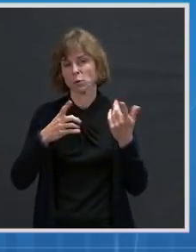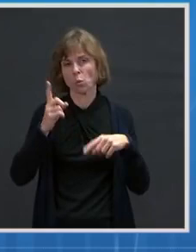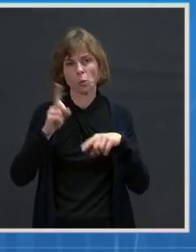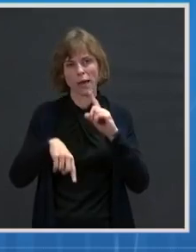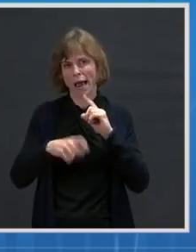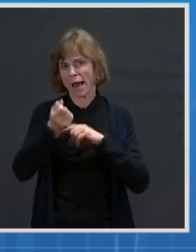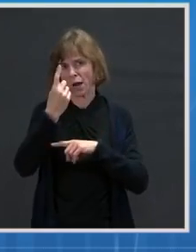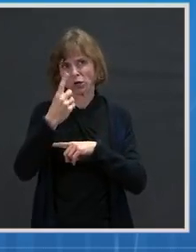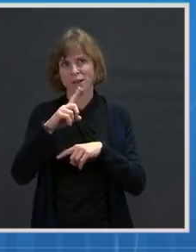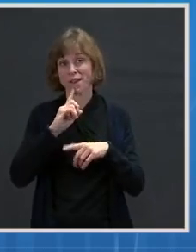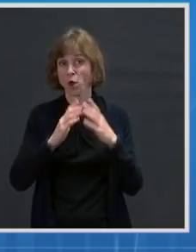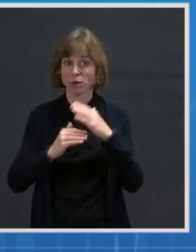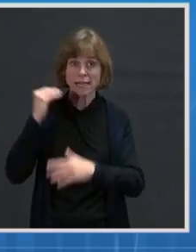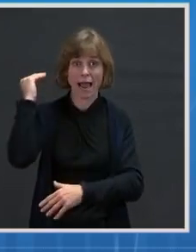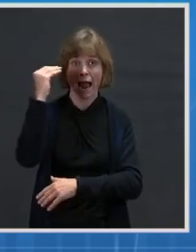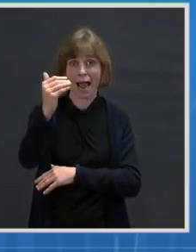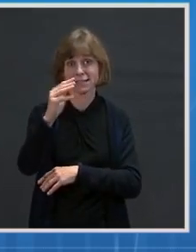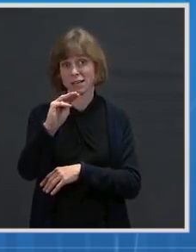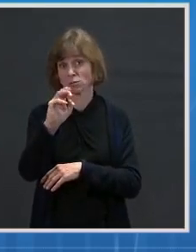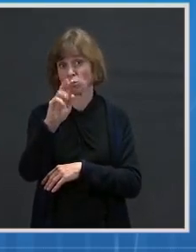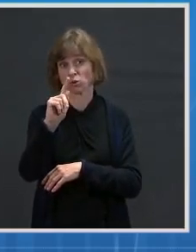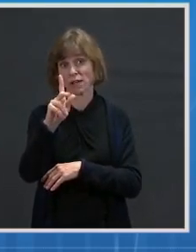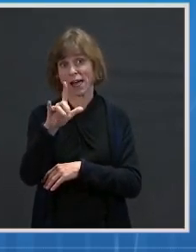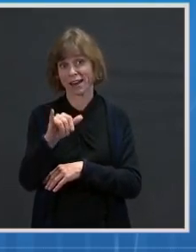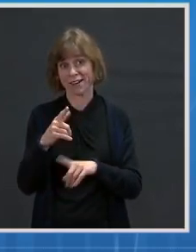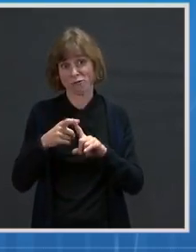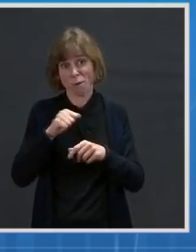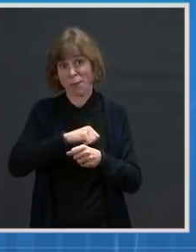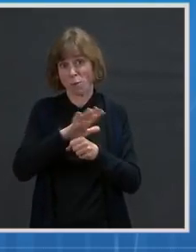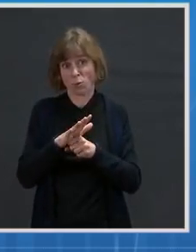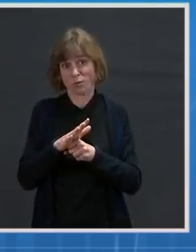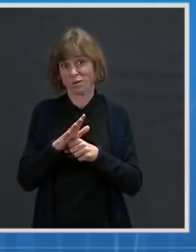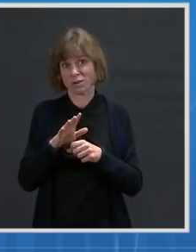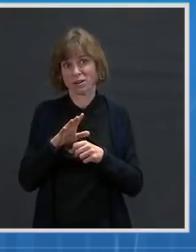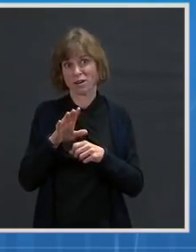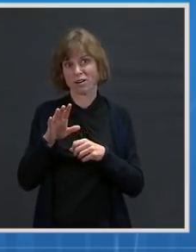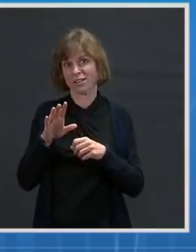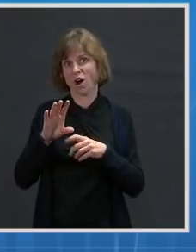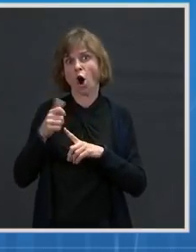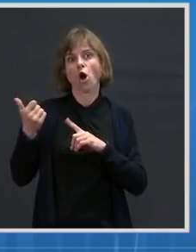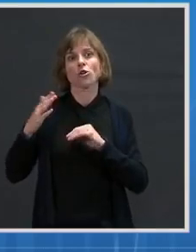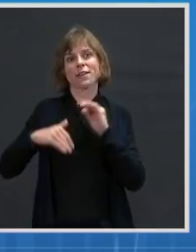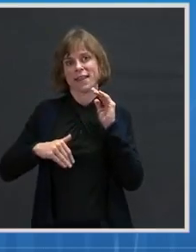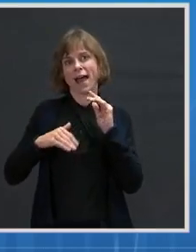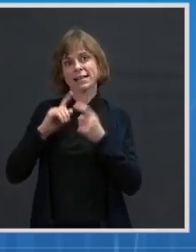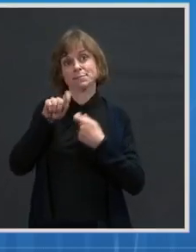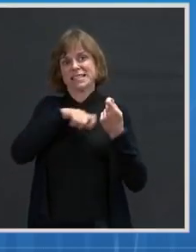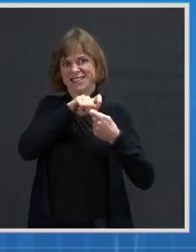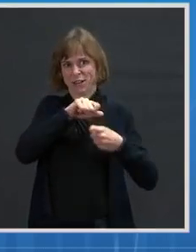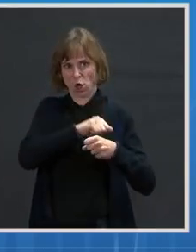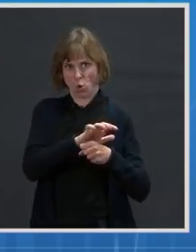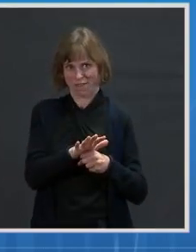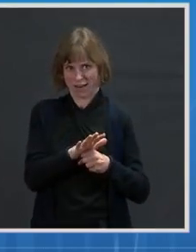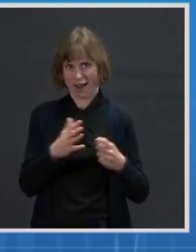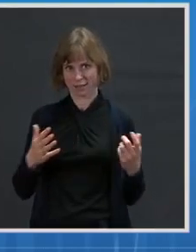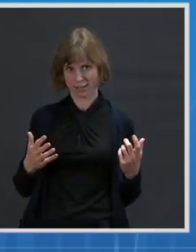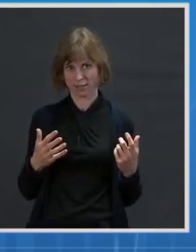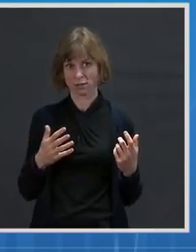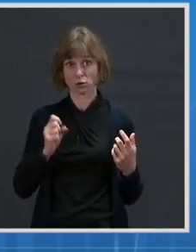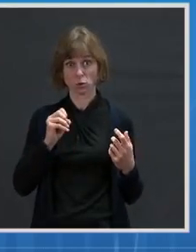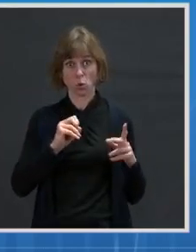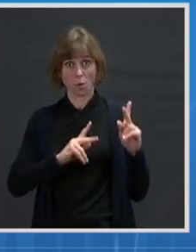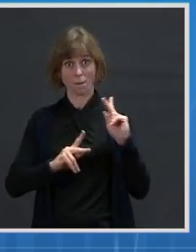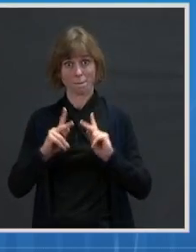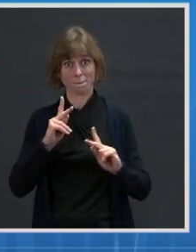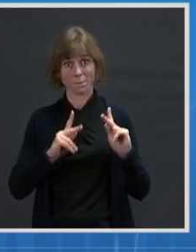been excess mortality from this pandemic outside of COVID-19 specifically. So people who delayed in